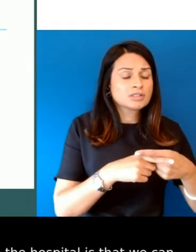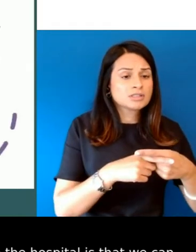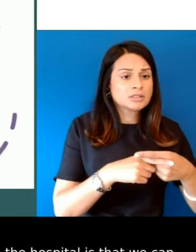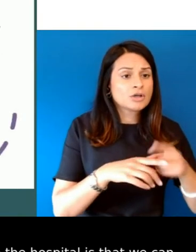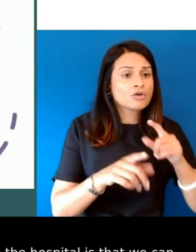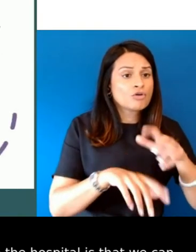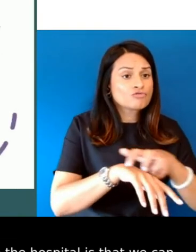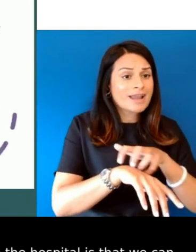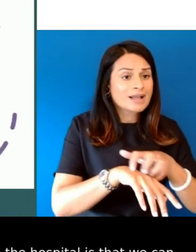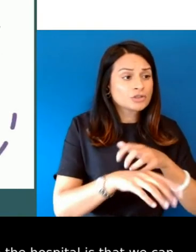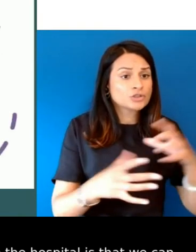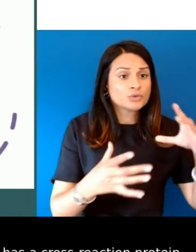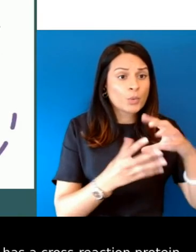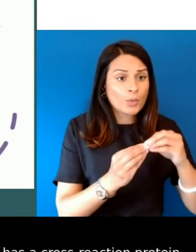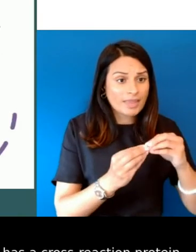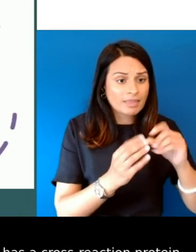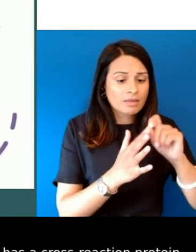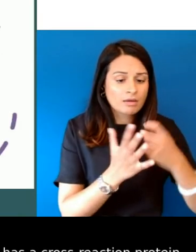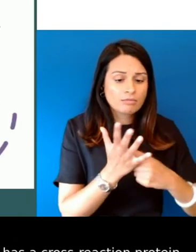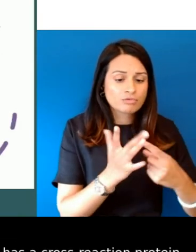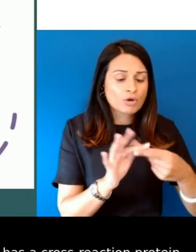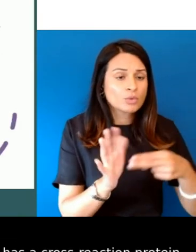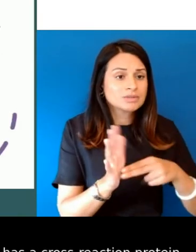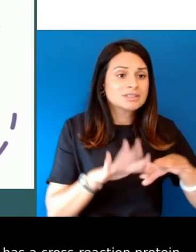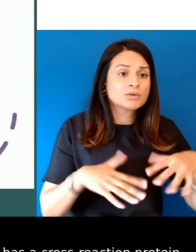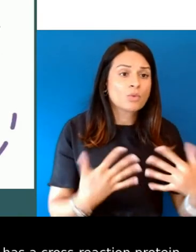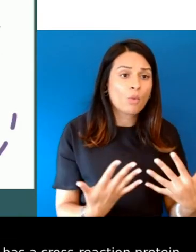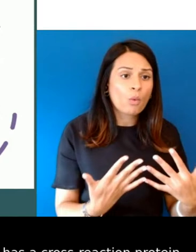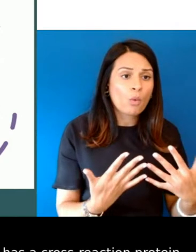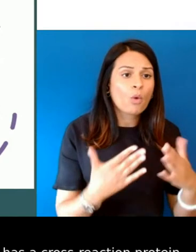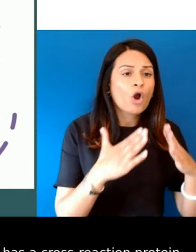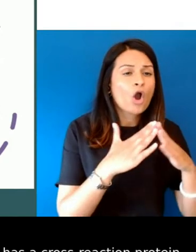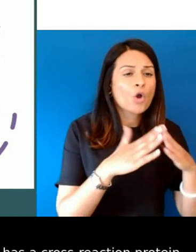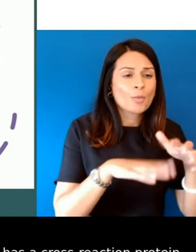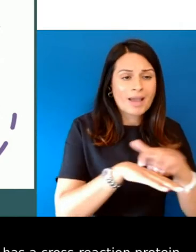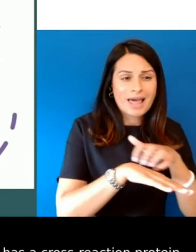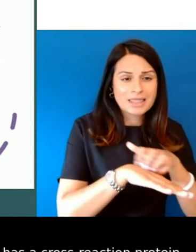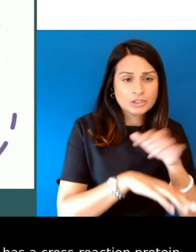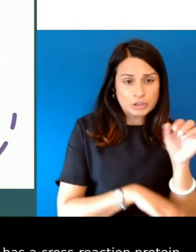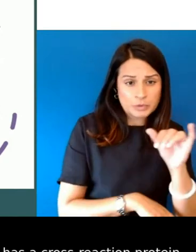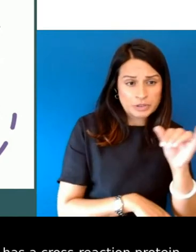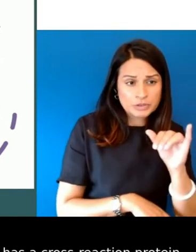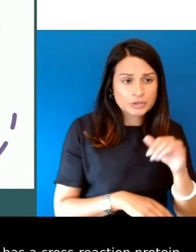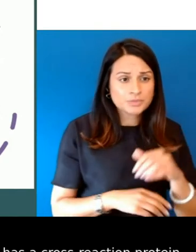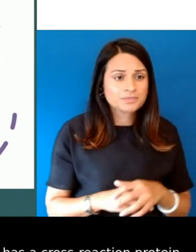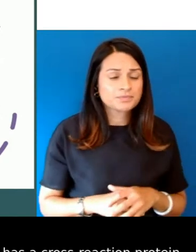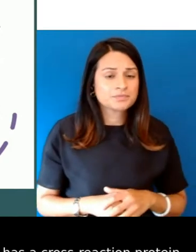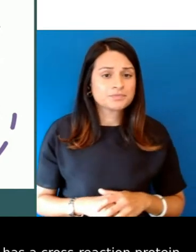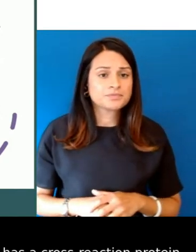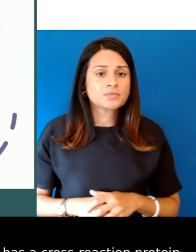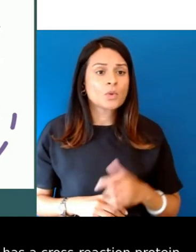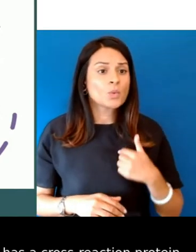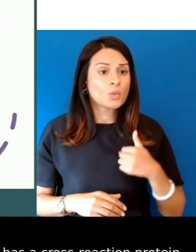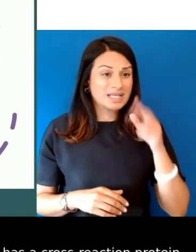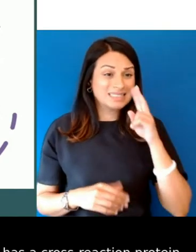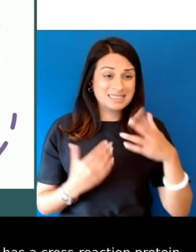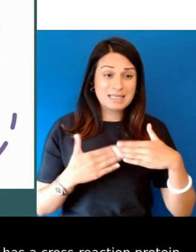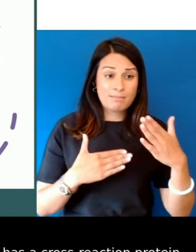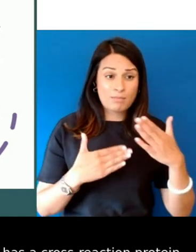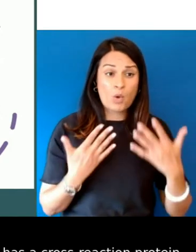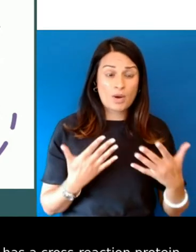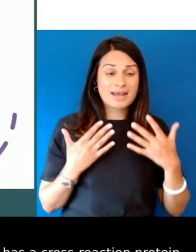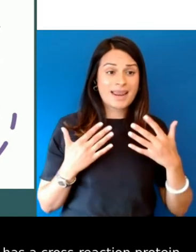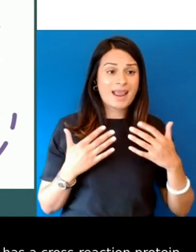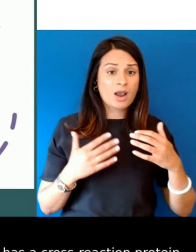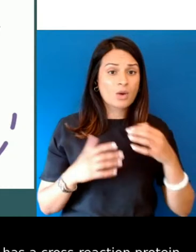food and just going on to that now we're actually seeing this um a lot more in our clinics um in the time i've been